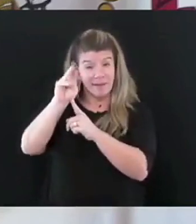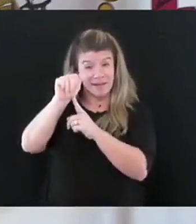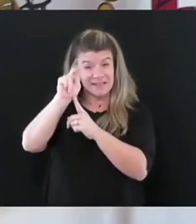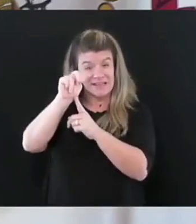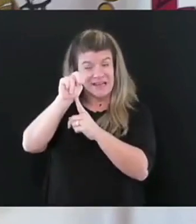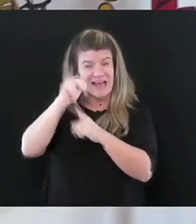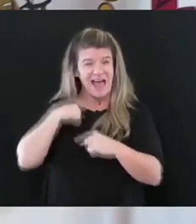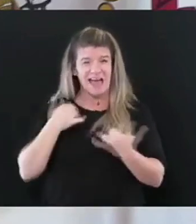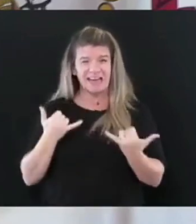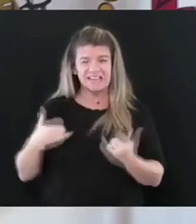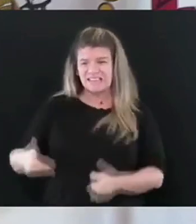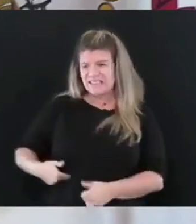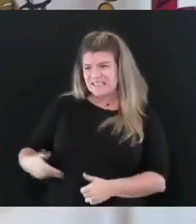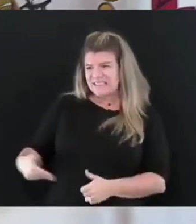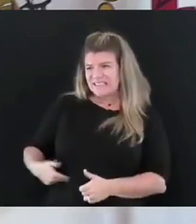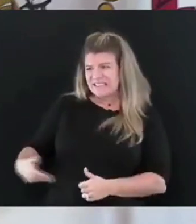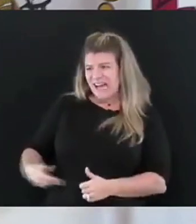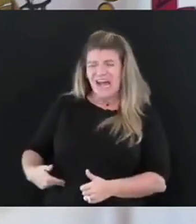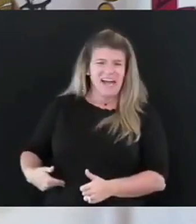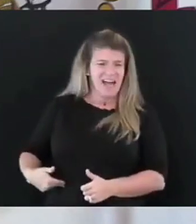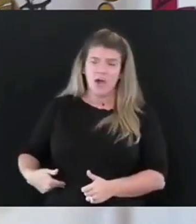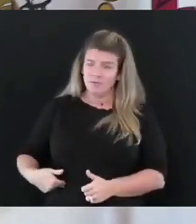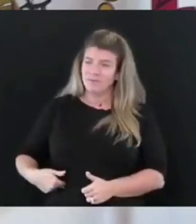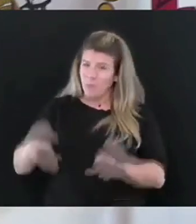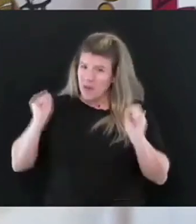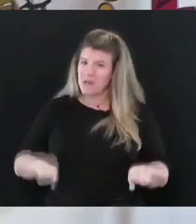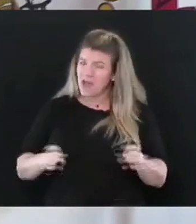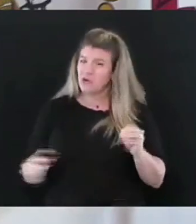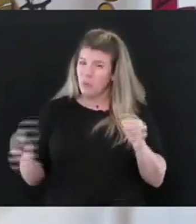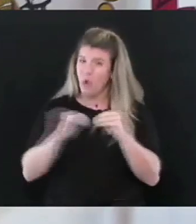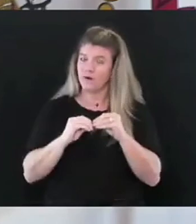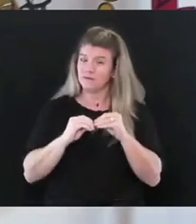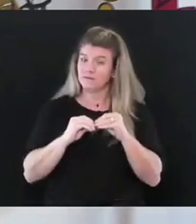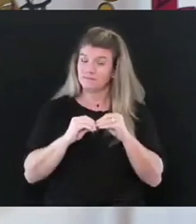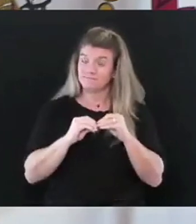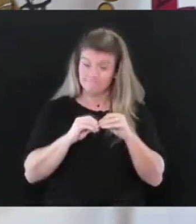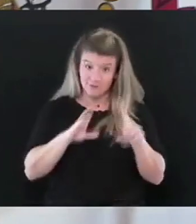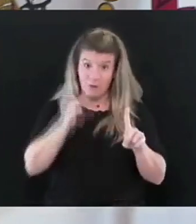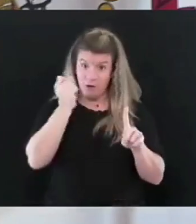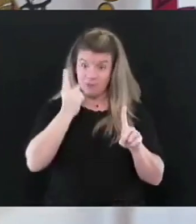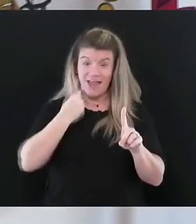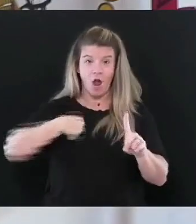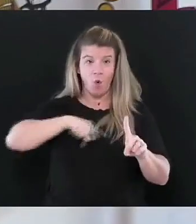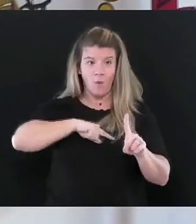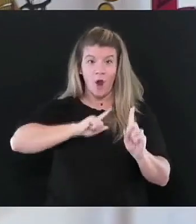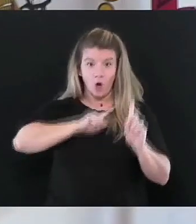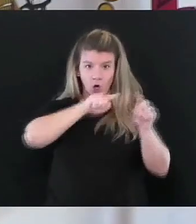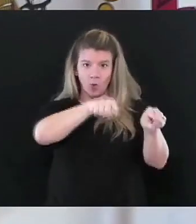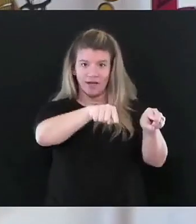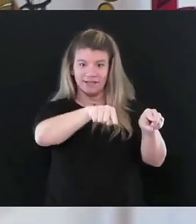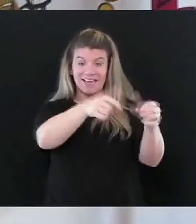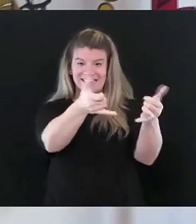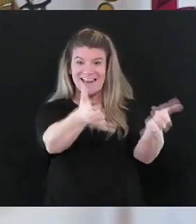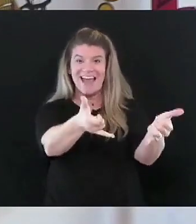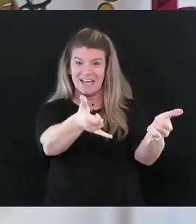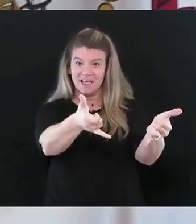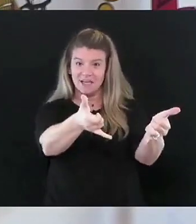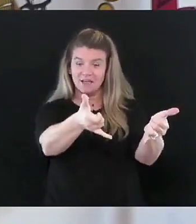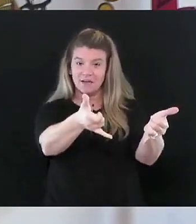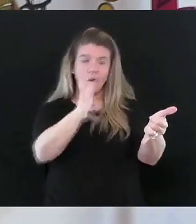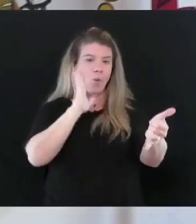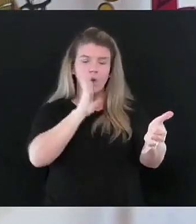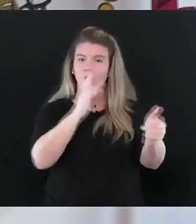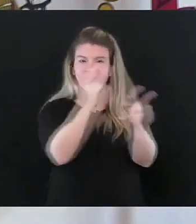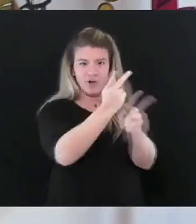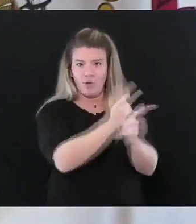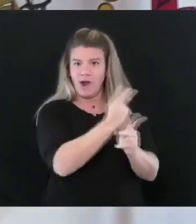I just feel like we can do more. And we'll be running to that fire, and we'll run to that fire today. That's all